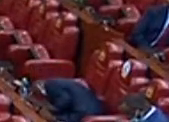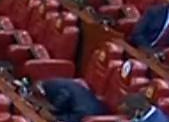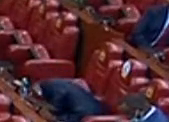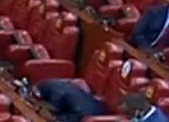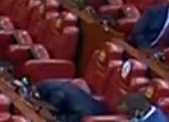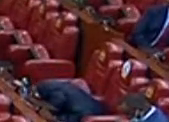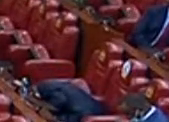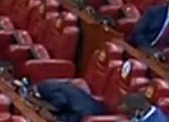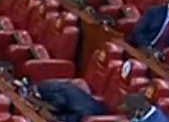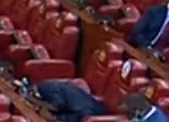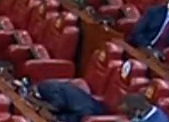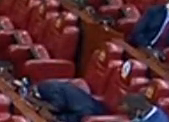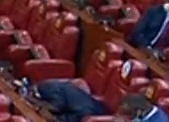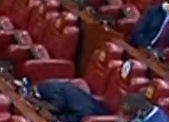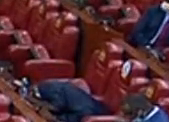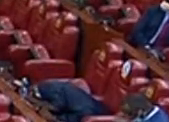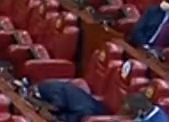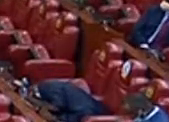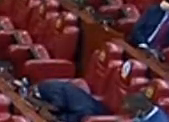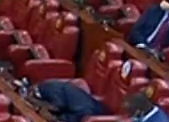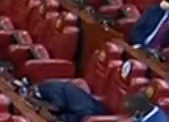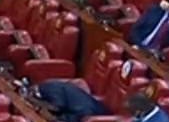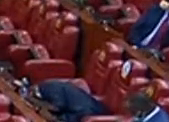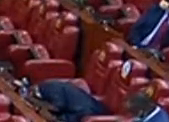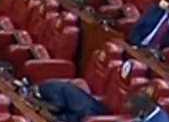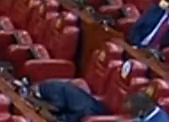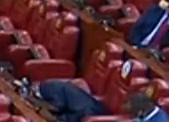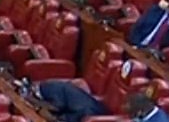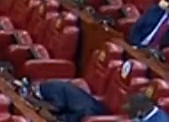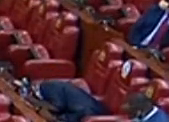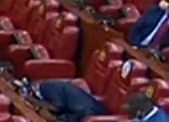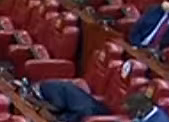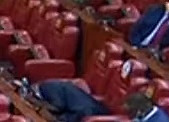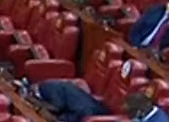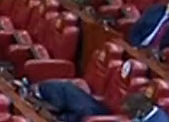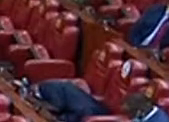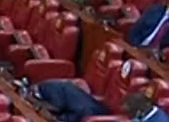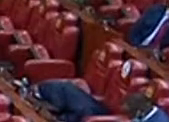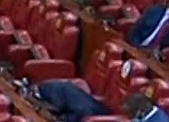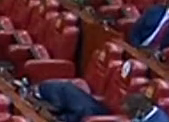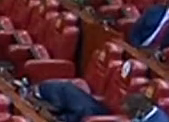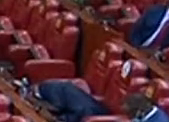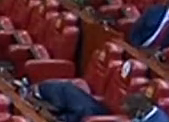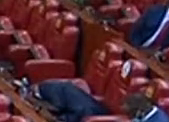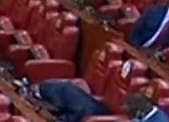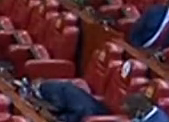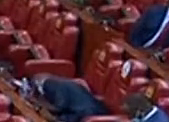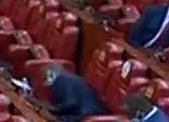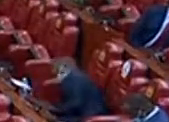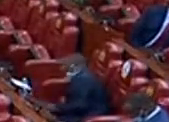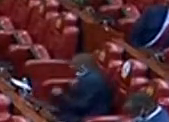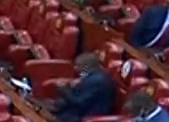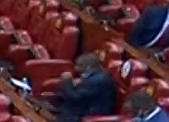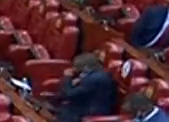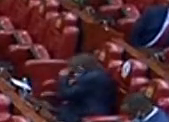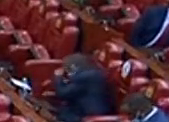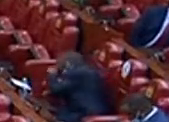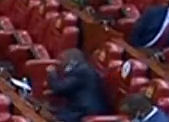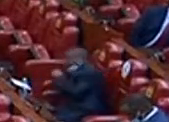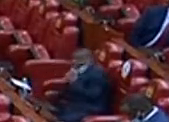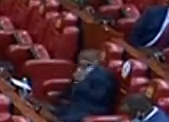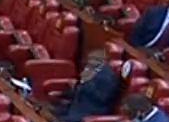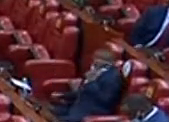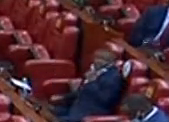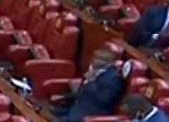preferences. The Alcoholic Drinks Control Bill, a bill sponsored by Honorable Hundai for